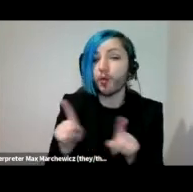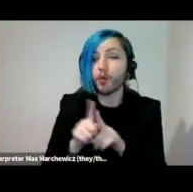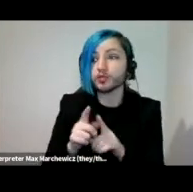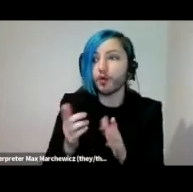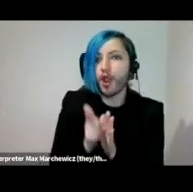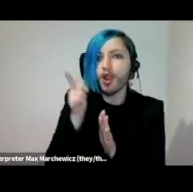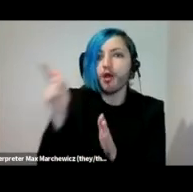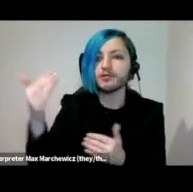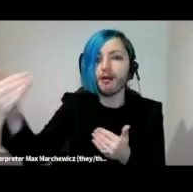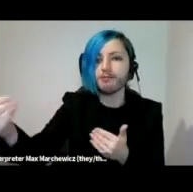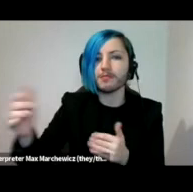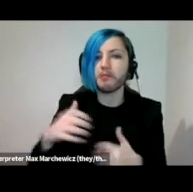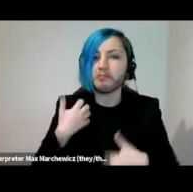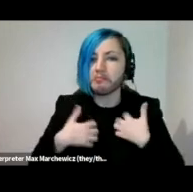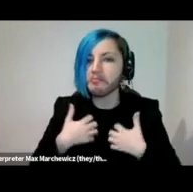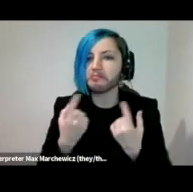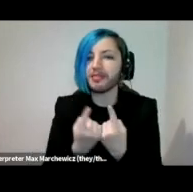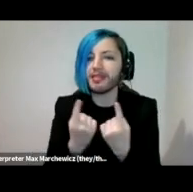and the science that's still to come.